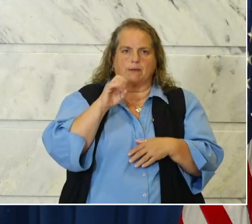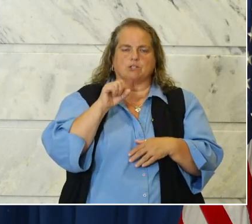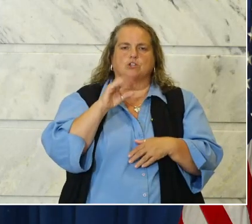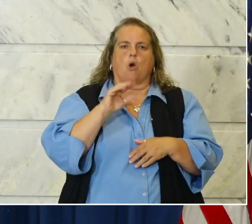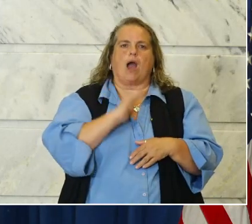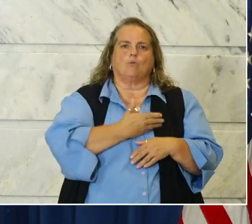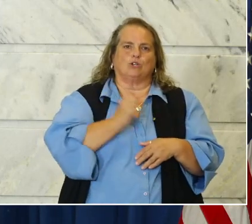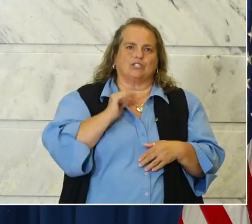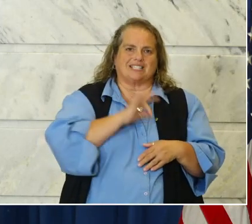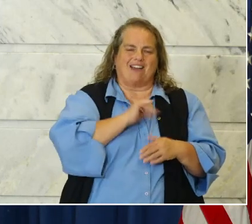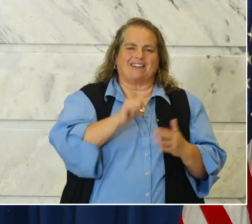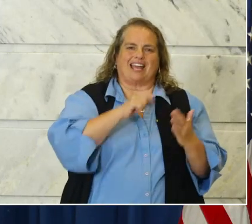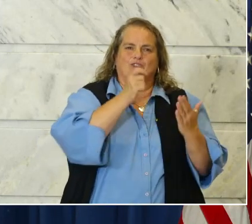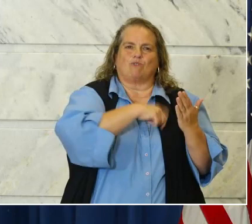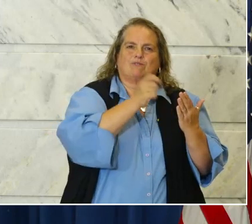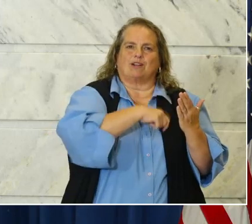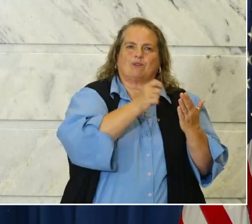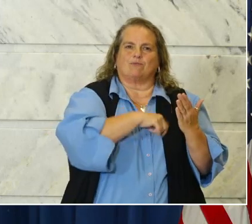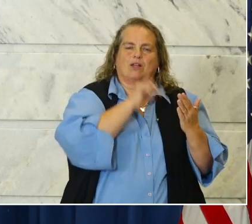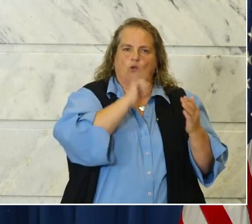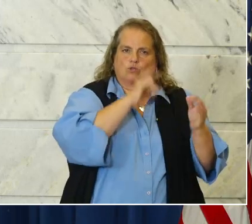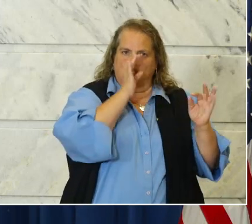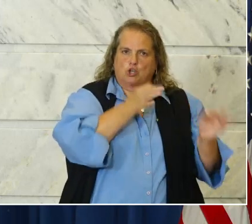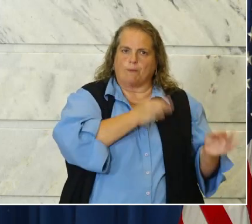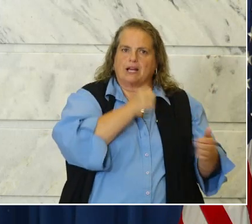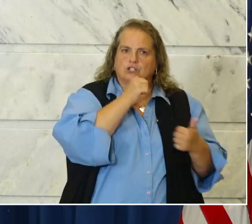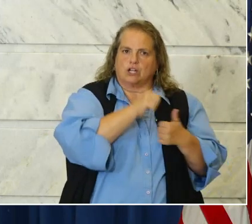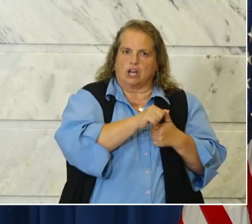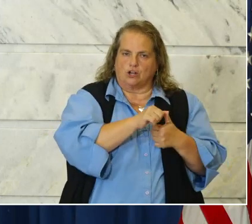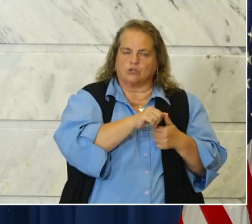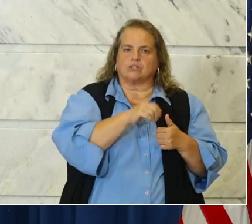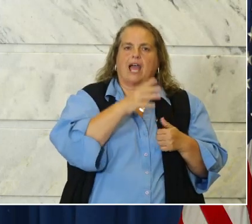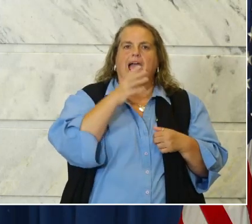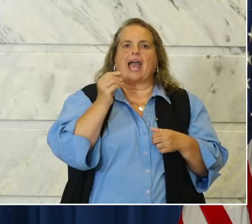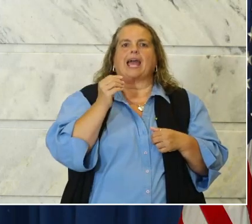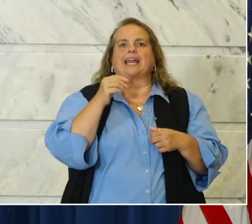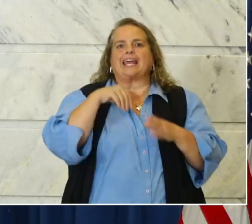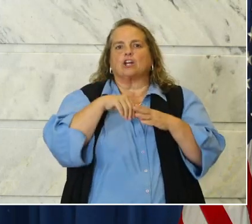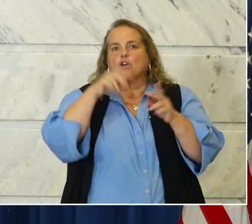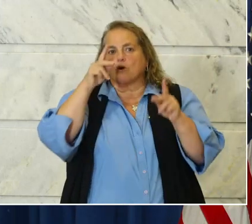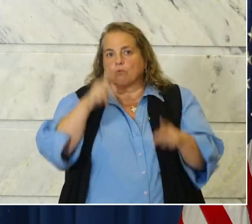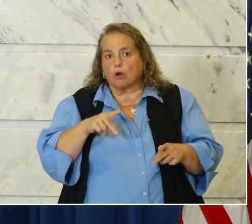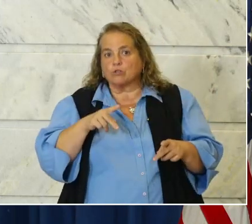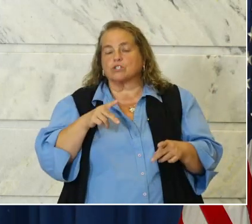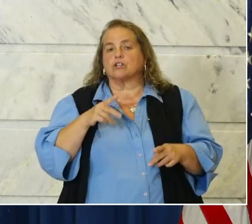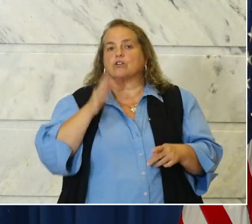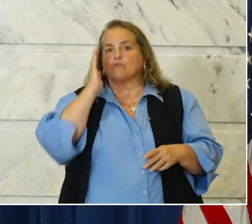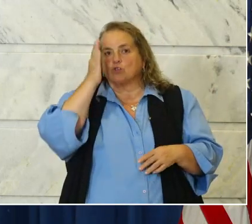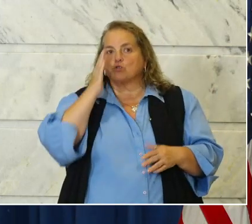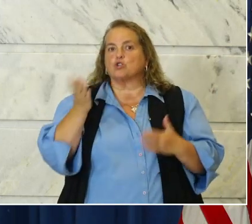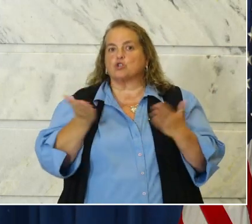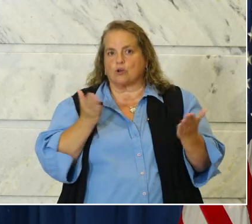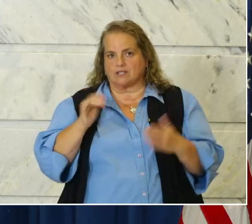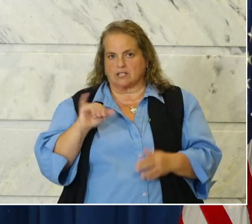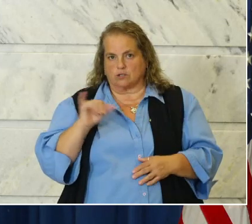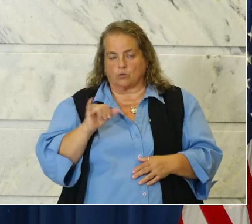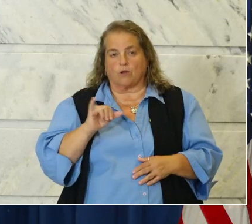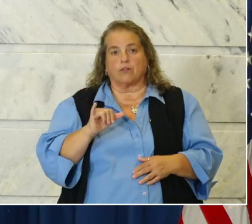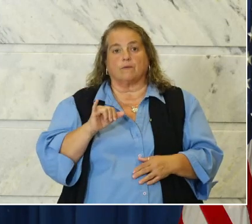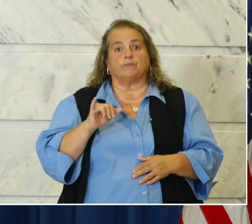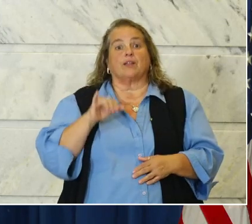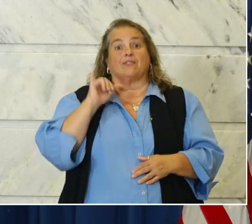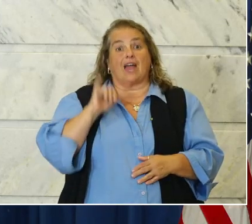written determinations as well as any future in-person services. A reminder, that contract